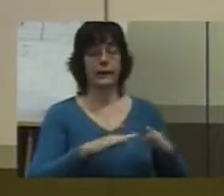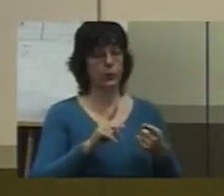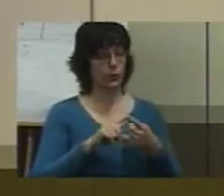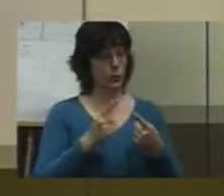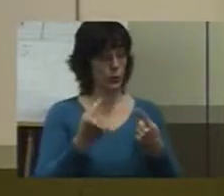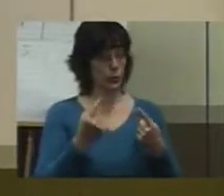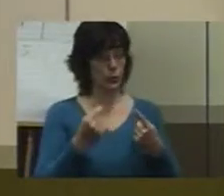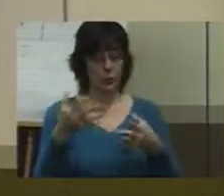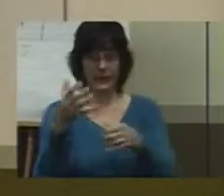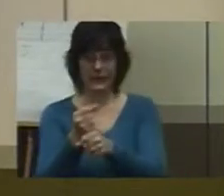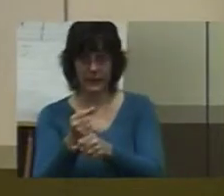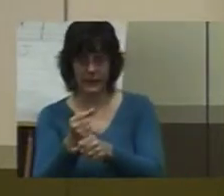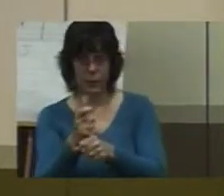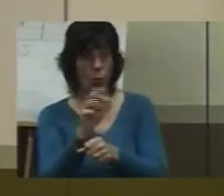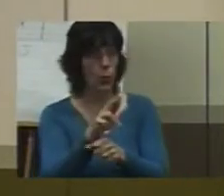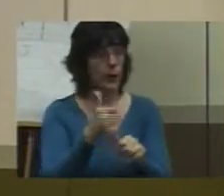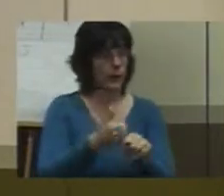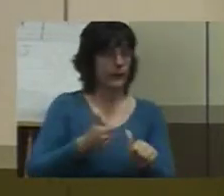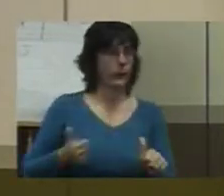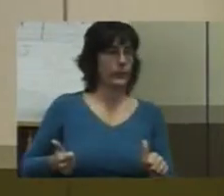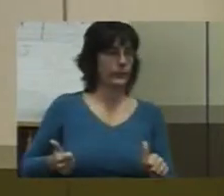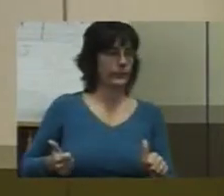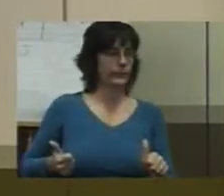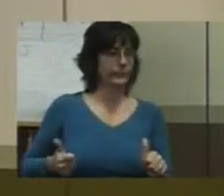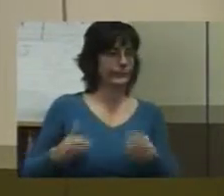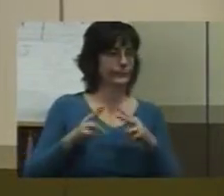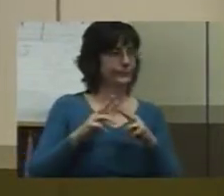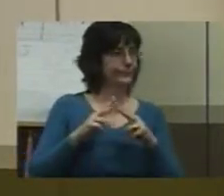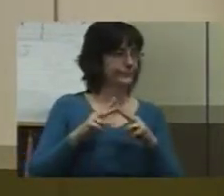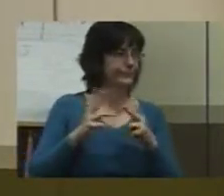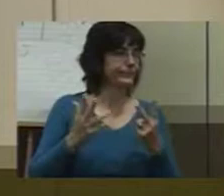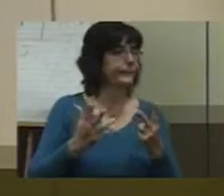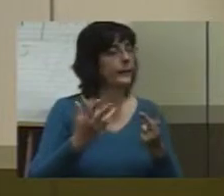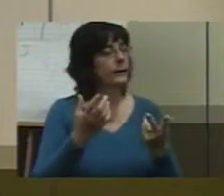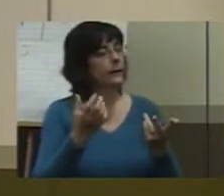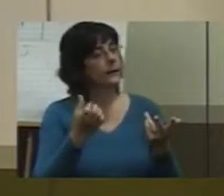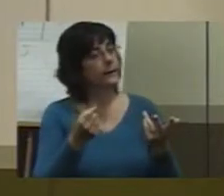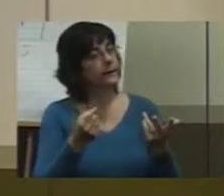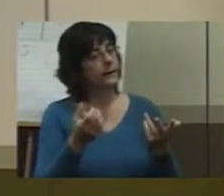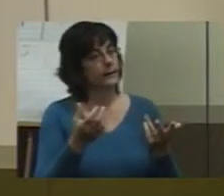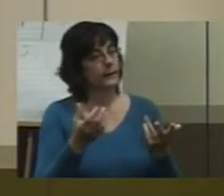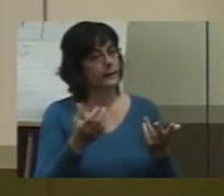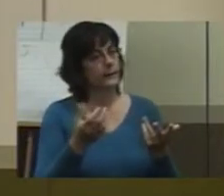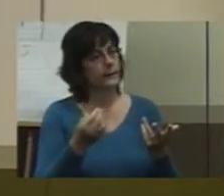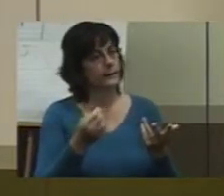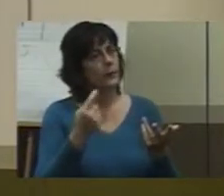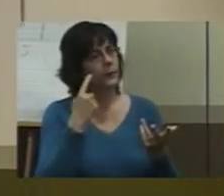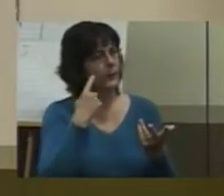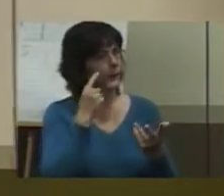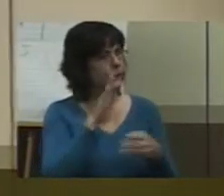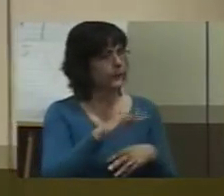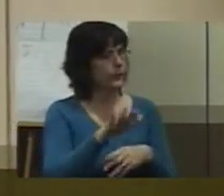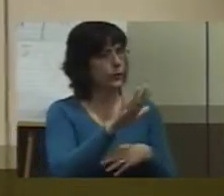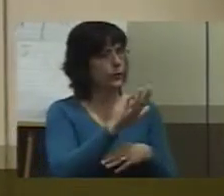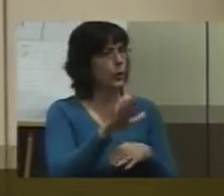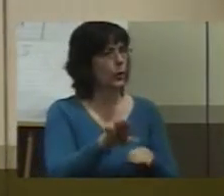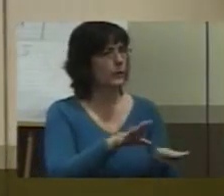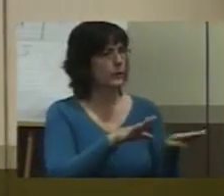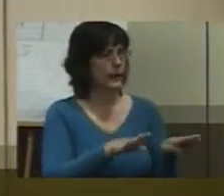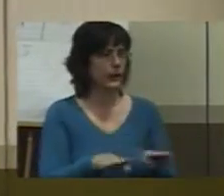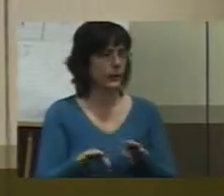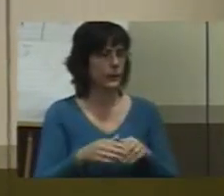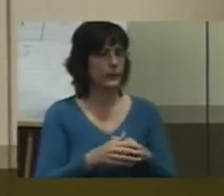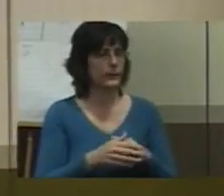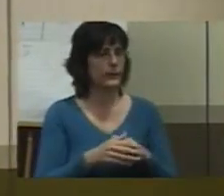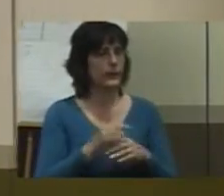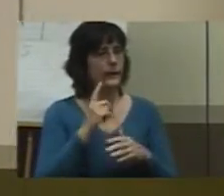to get something or to avoid something. Okay? So think of any of your own